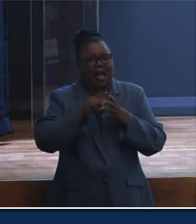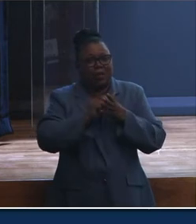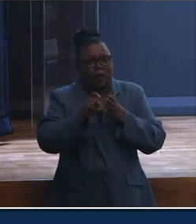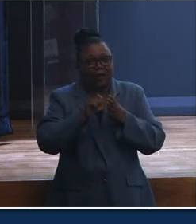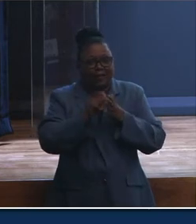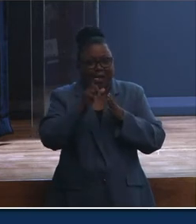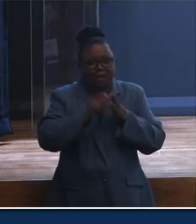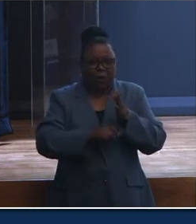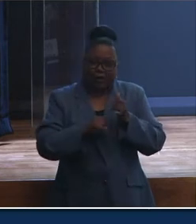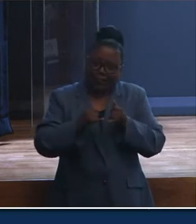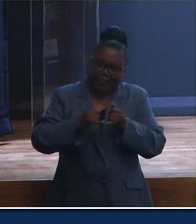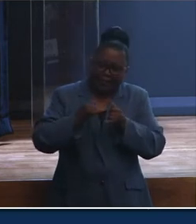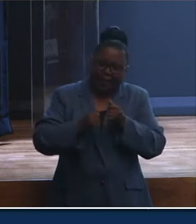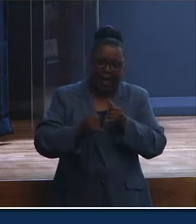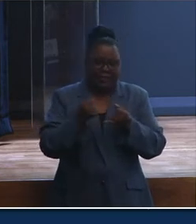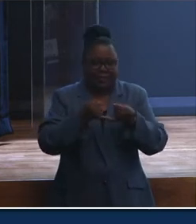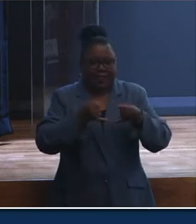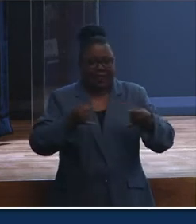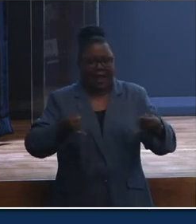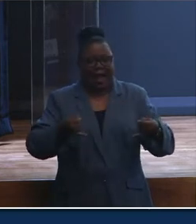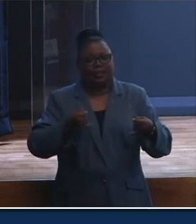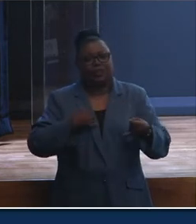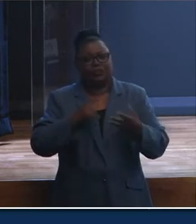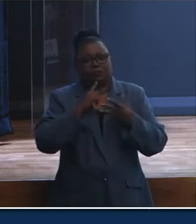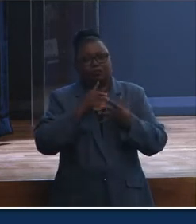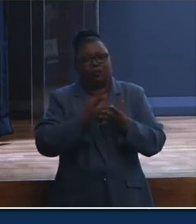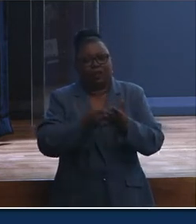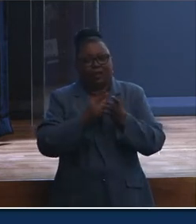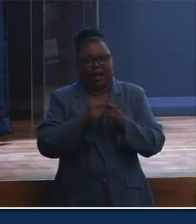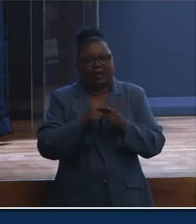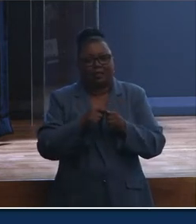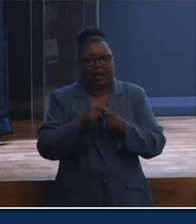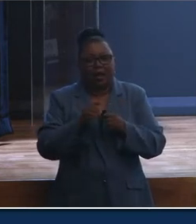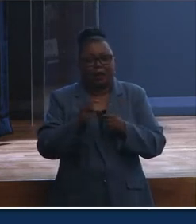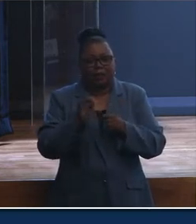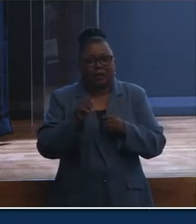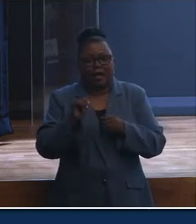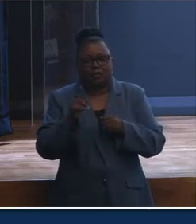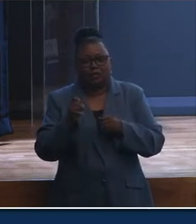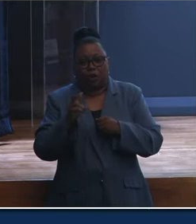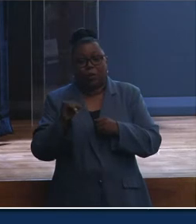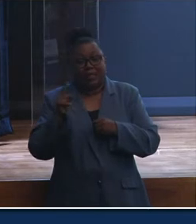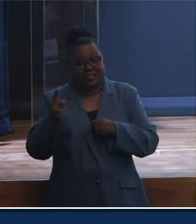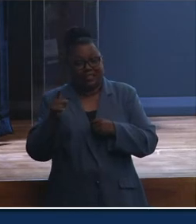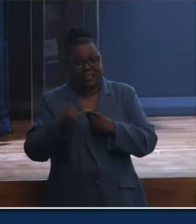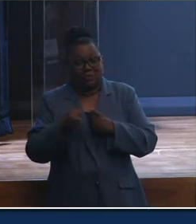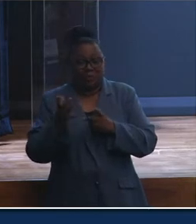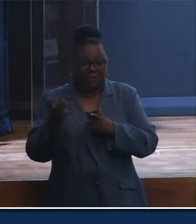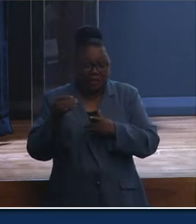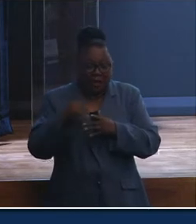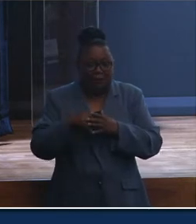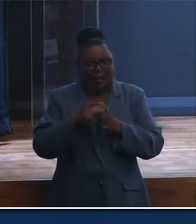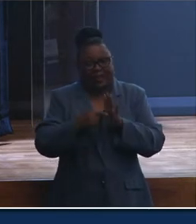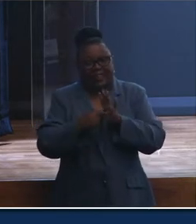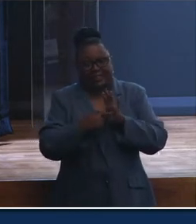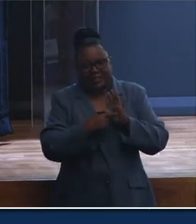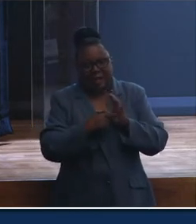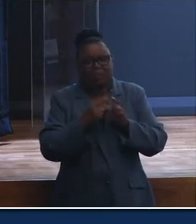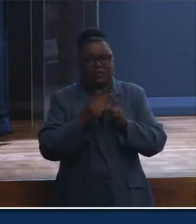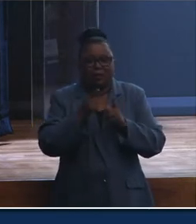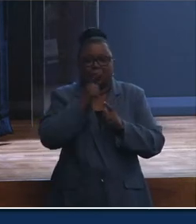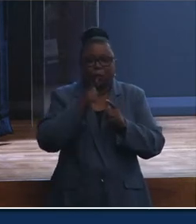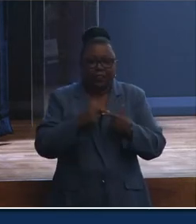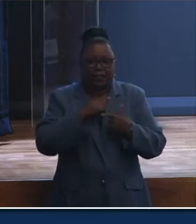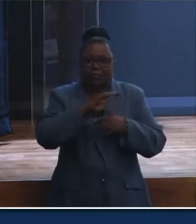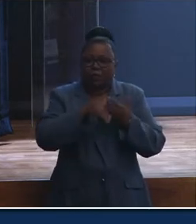that article, the last line. You talked a lot about Breonna Scurry and how she was kind of an example of somebody who